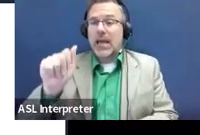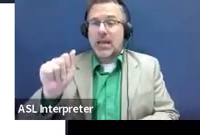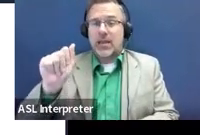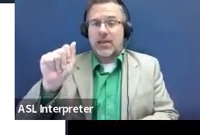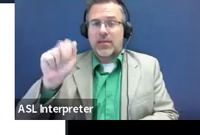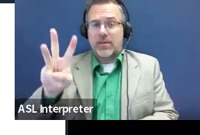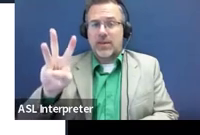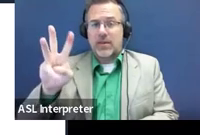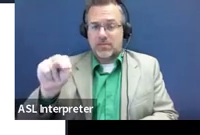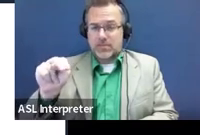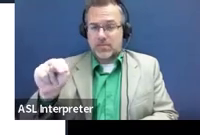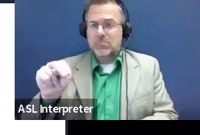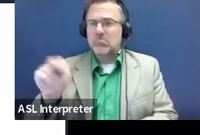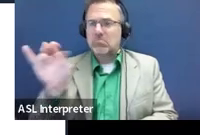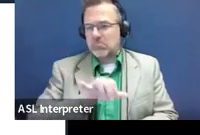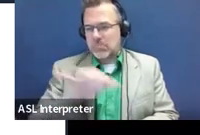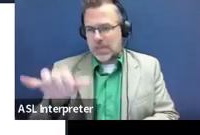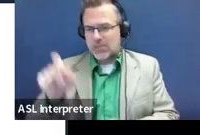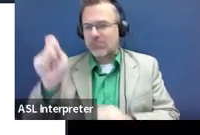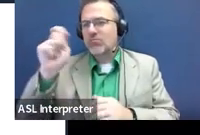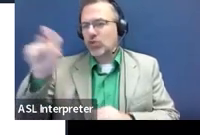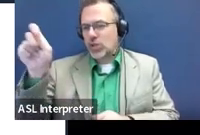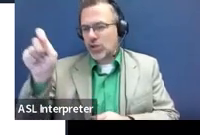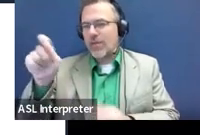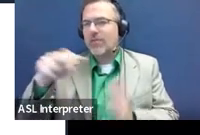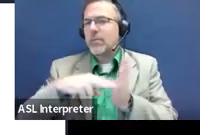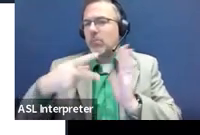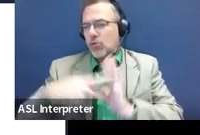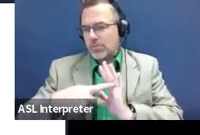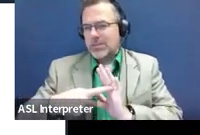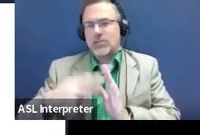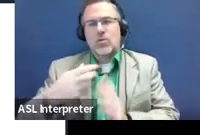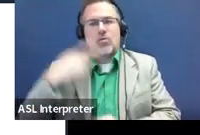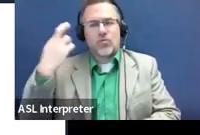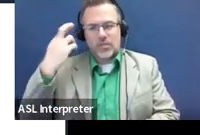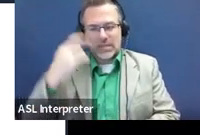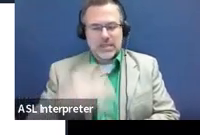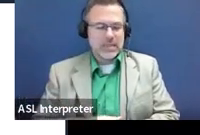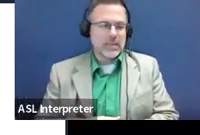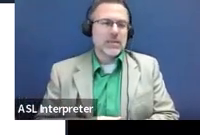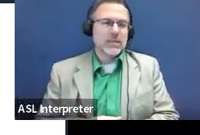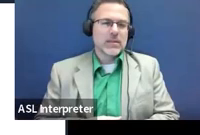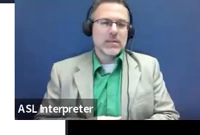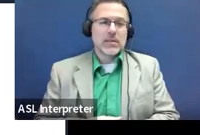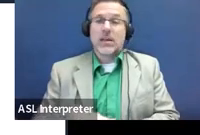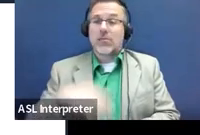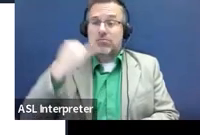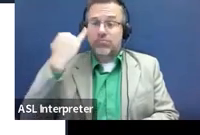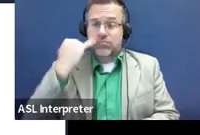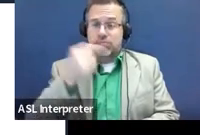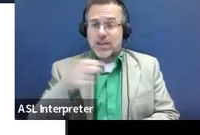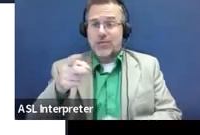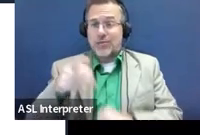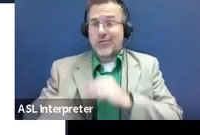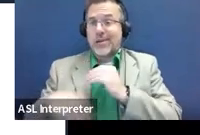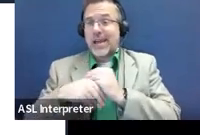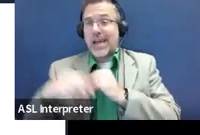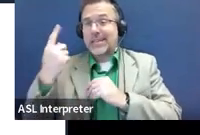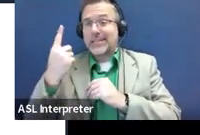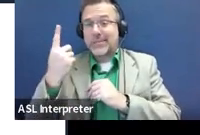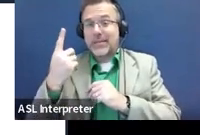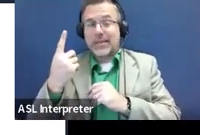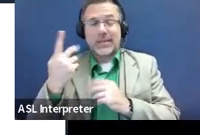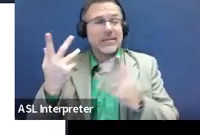you would check off your purposes for the written notice. And as we discussed, because that came up as a question, if you talk about something extra at the written notice